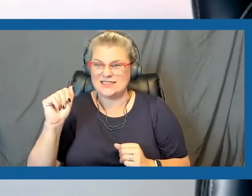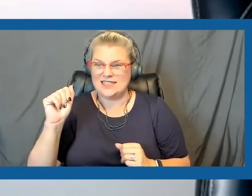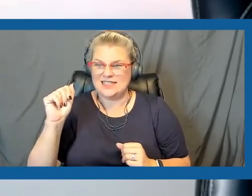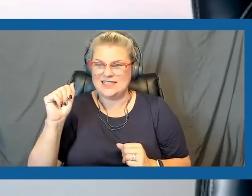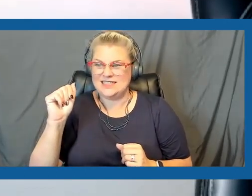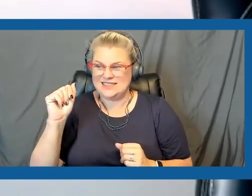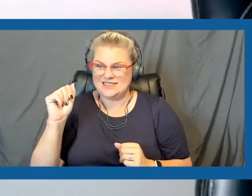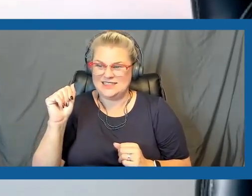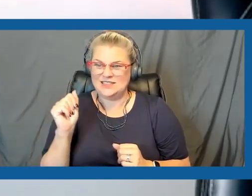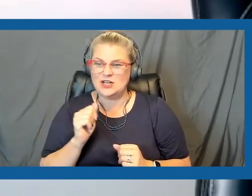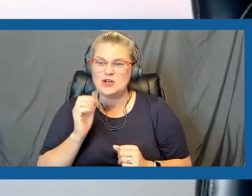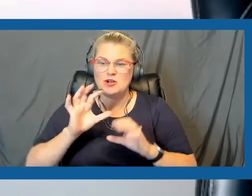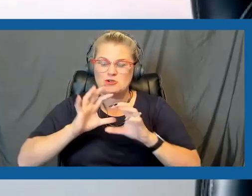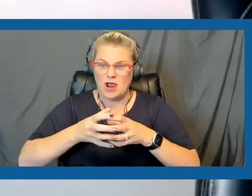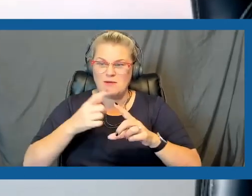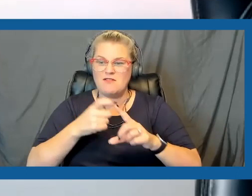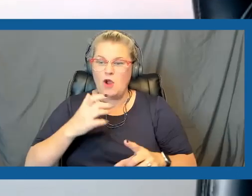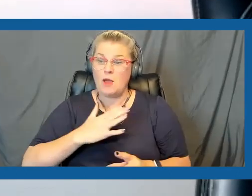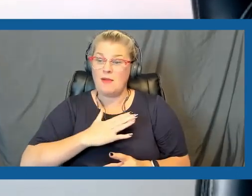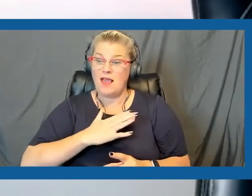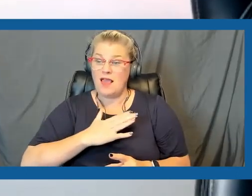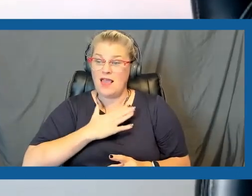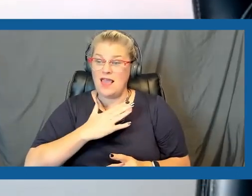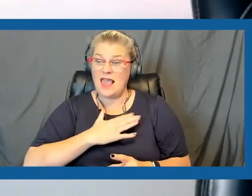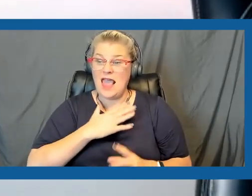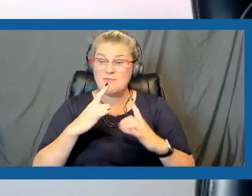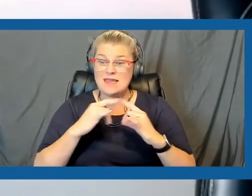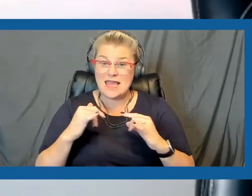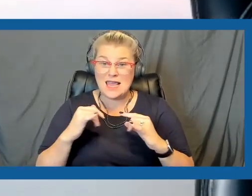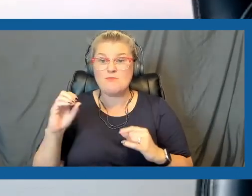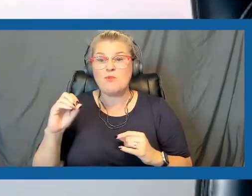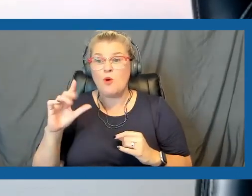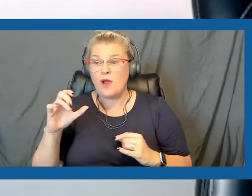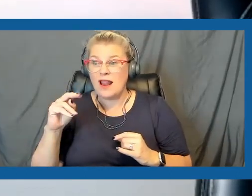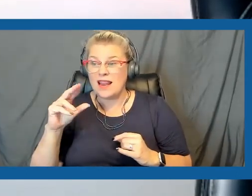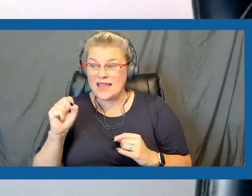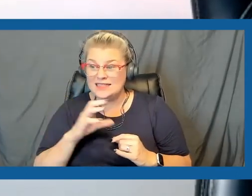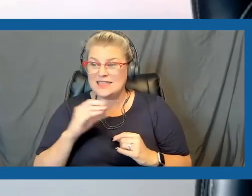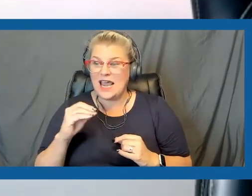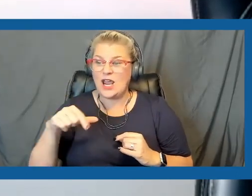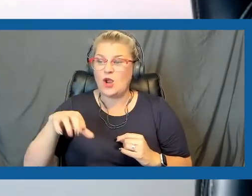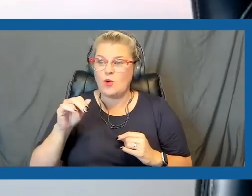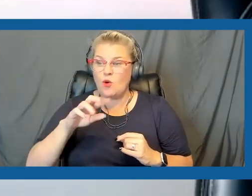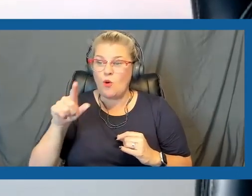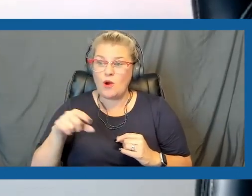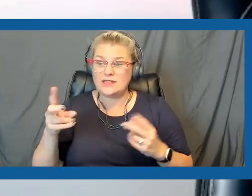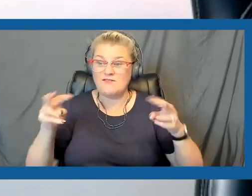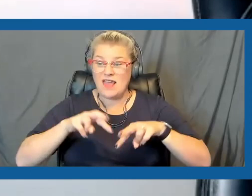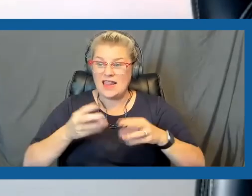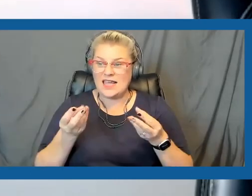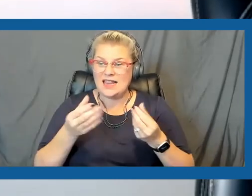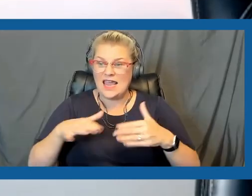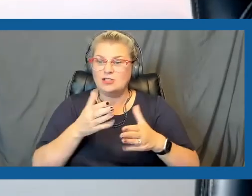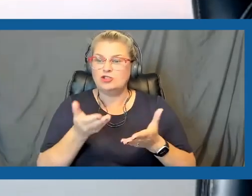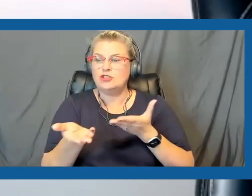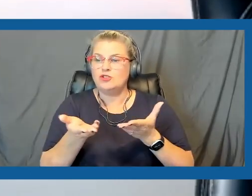Sanas tribe from the Klamath River and Quartz Valley land and serves as the operations director to the